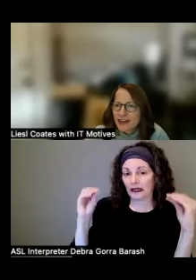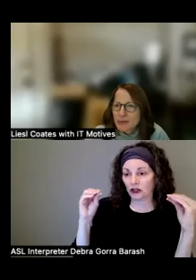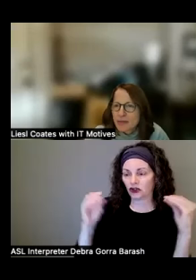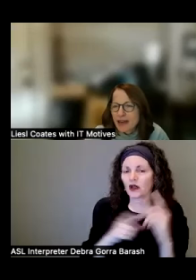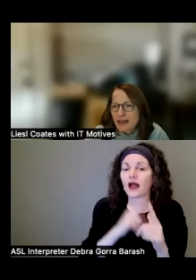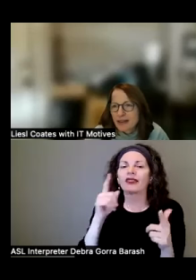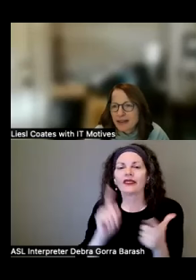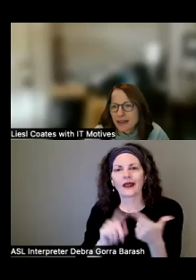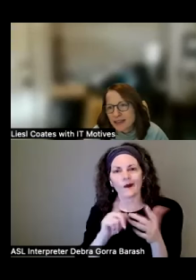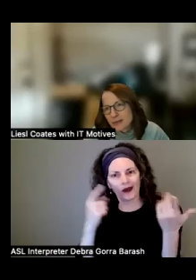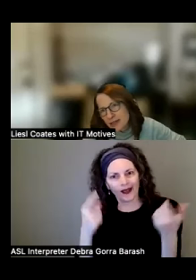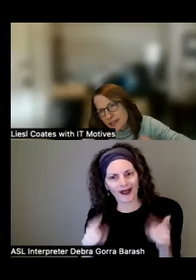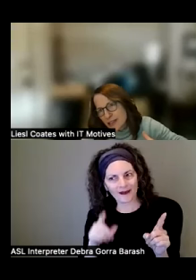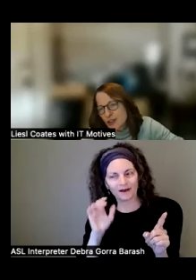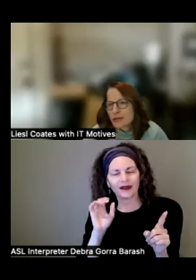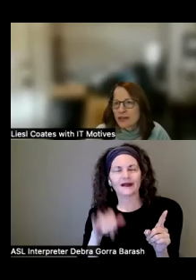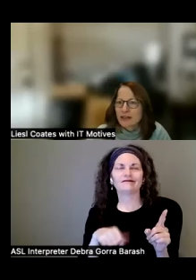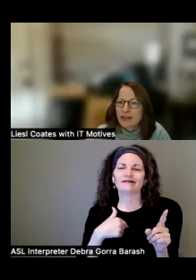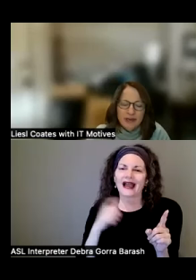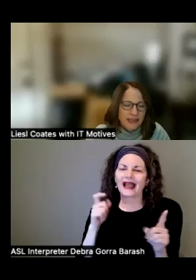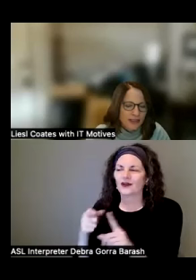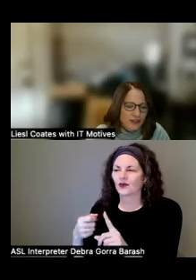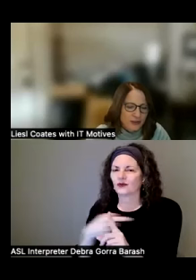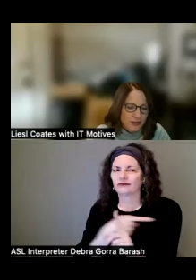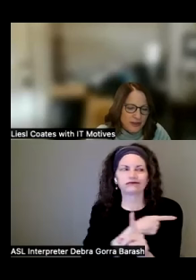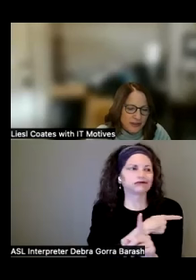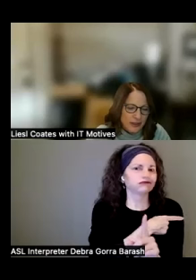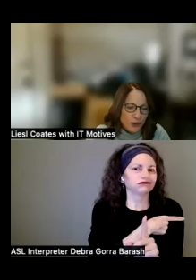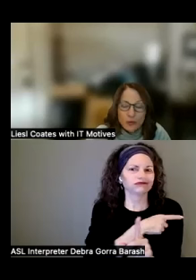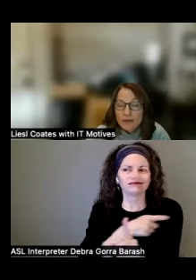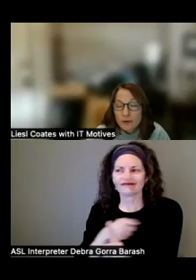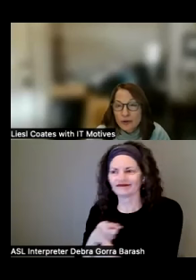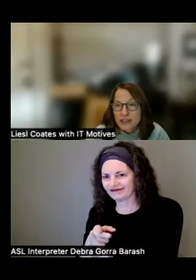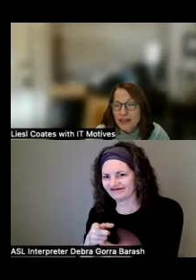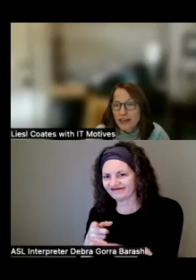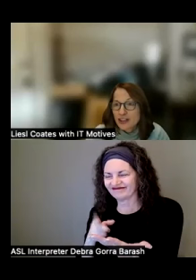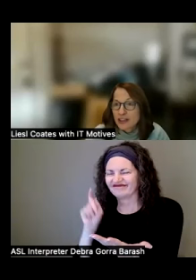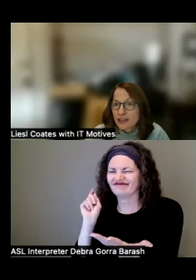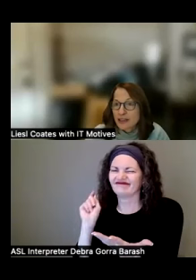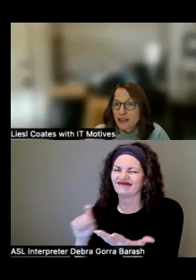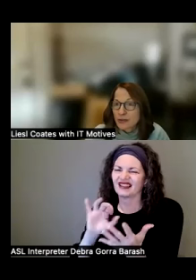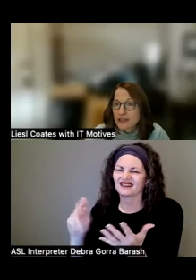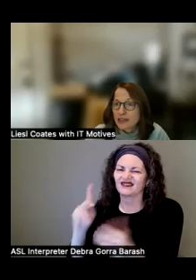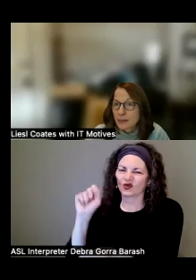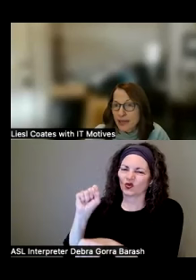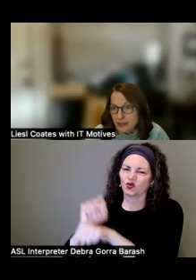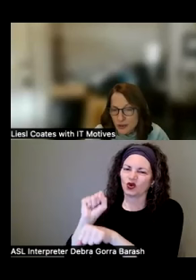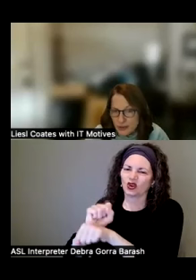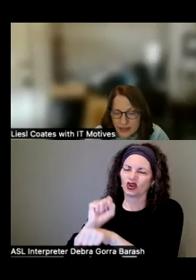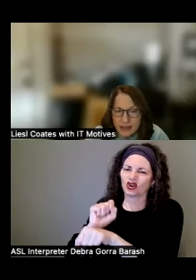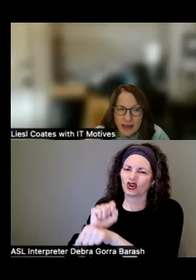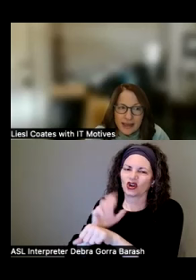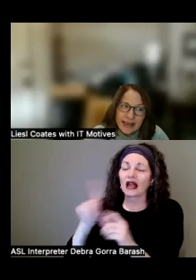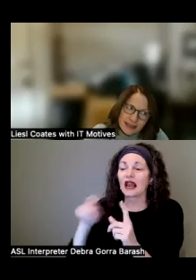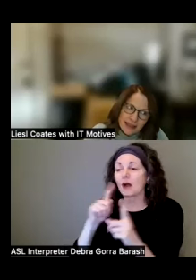of the economy back then, I had to make a detour and get right into the workforce. And I actually got into retail